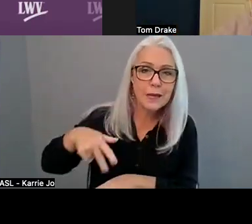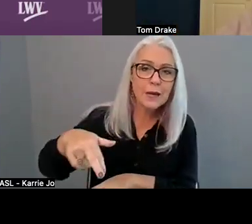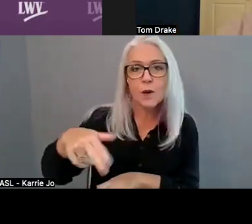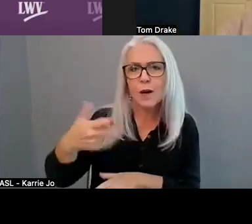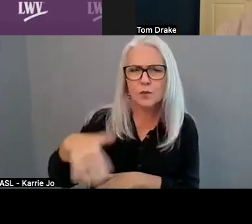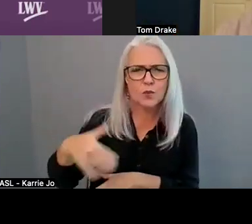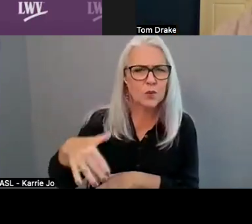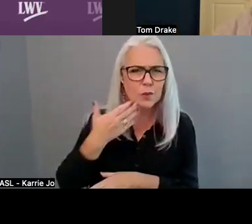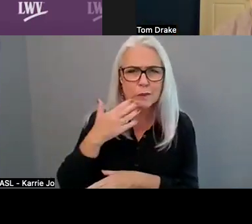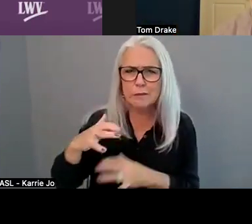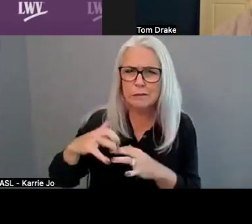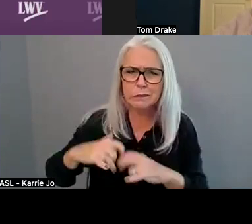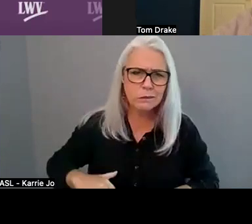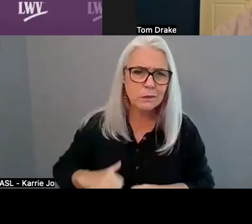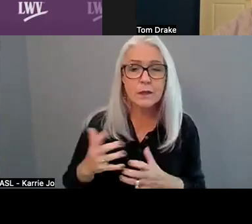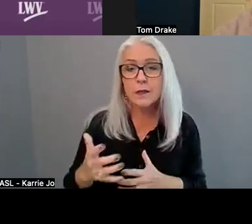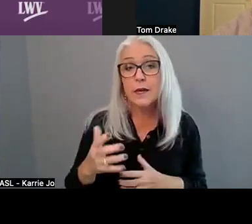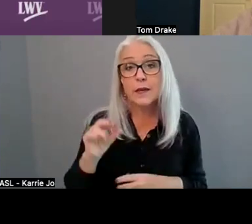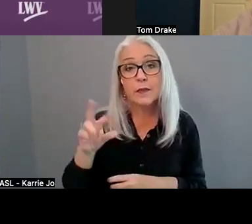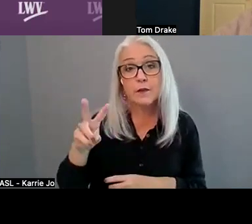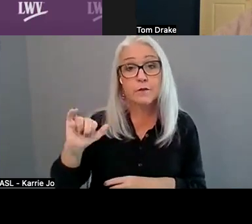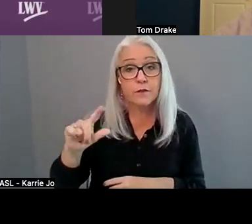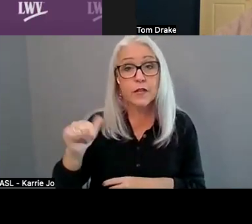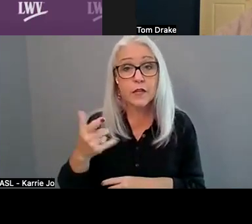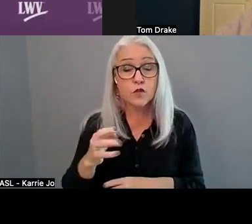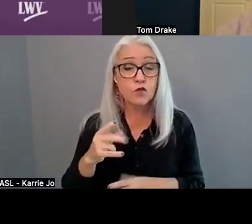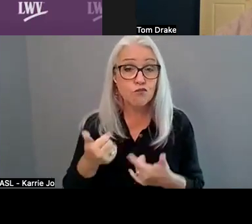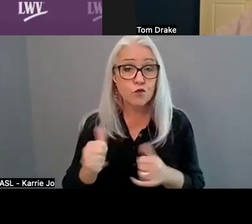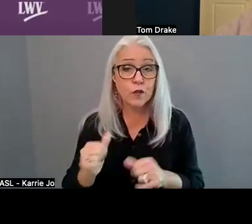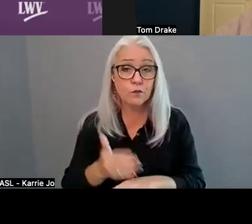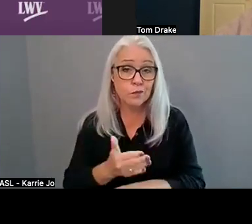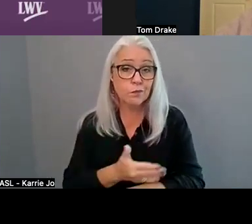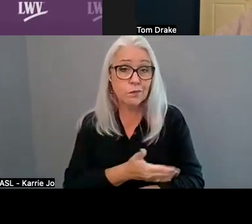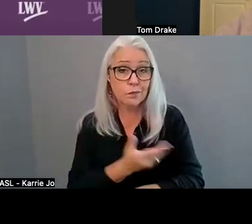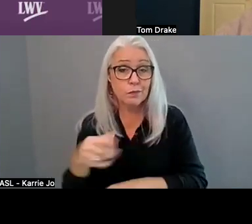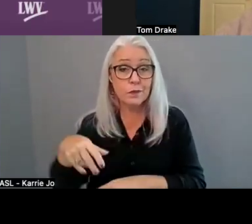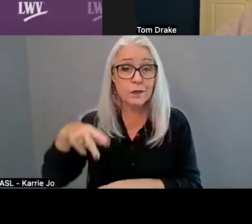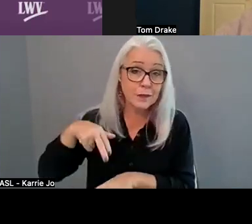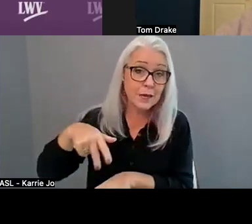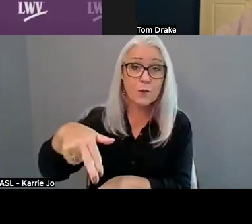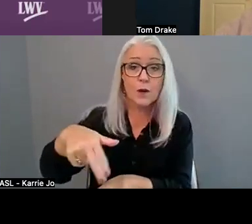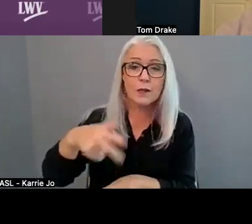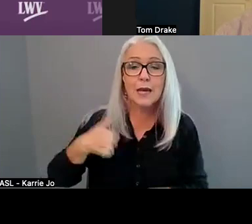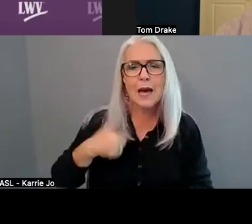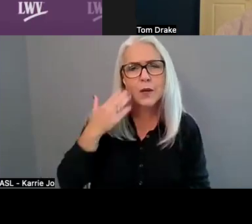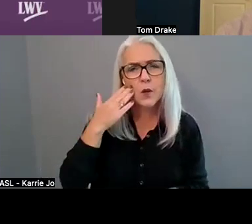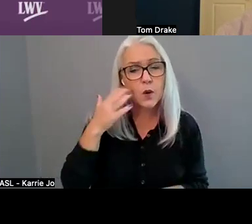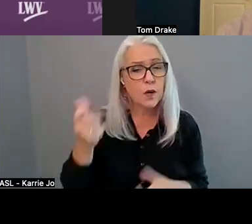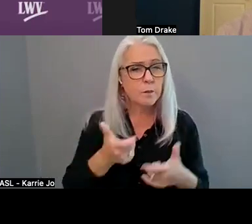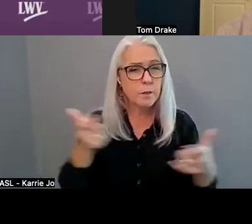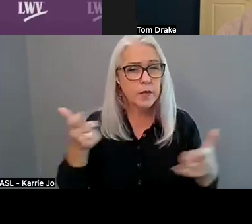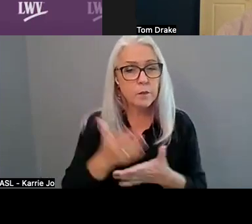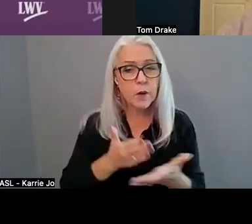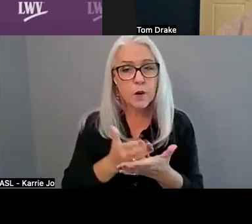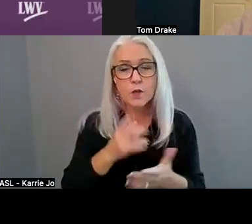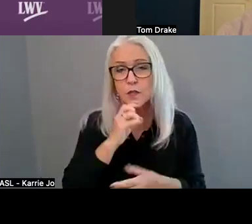village has moved forward on restoring the sidewalks down there. And one of the big casualties, unfortunately, was the